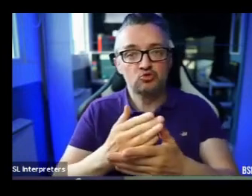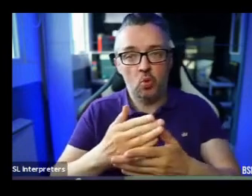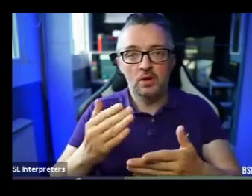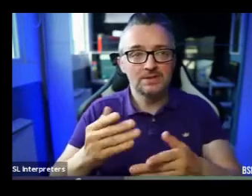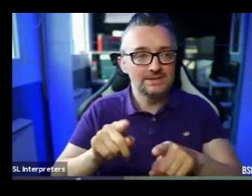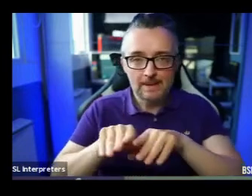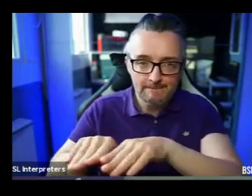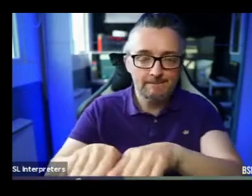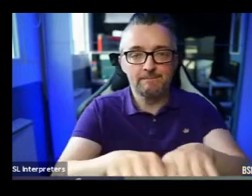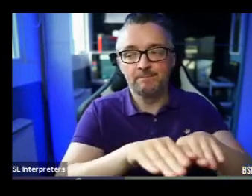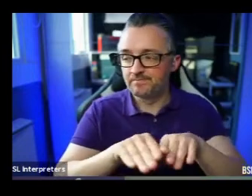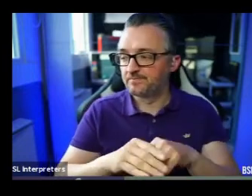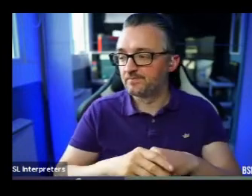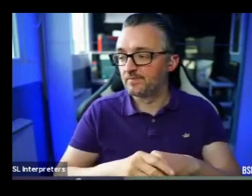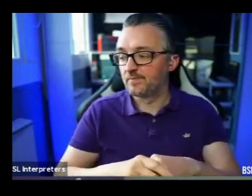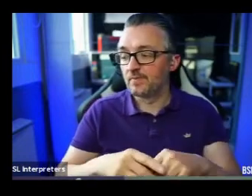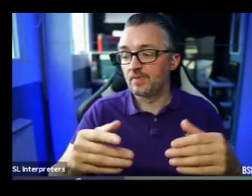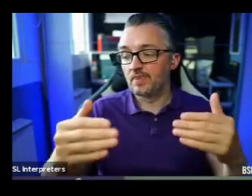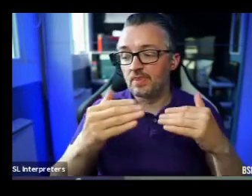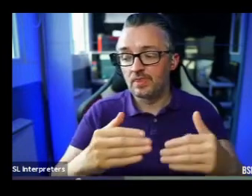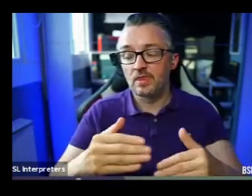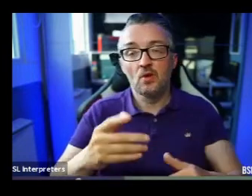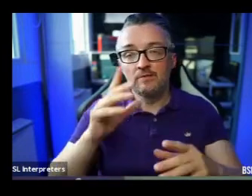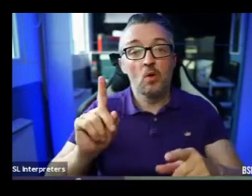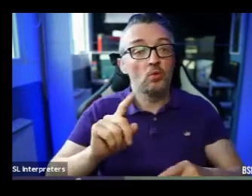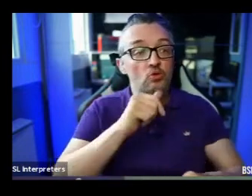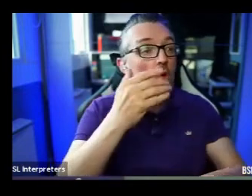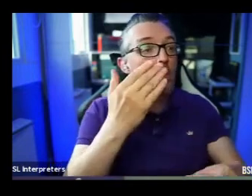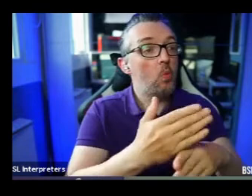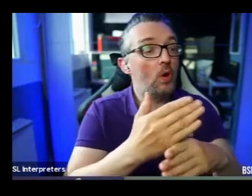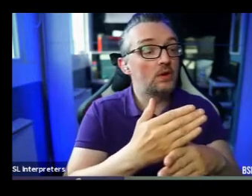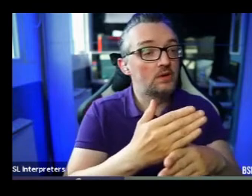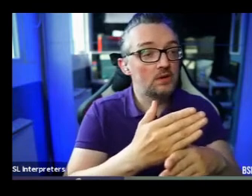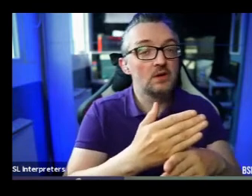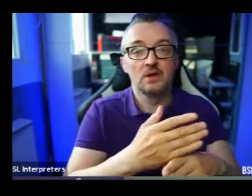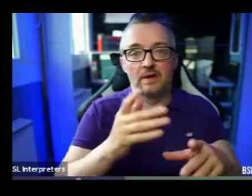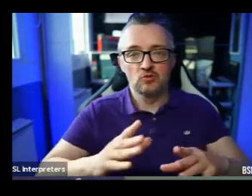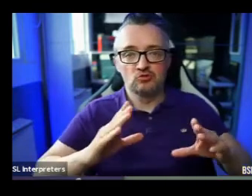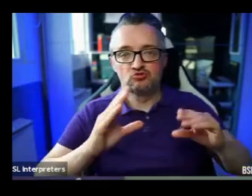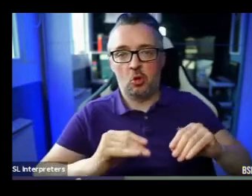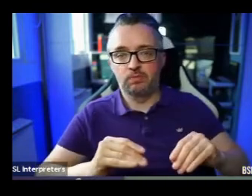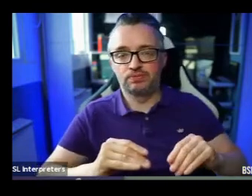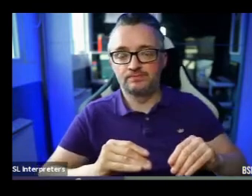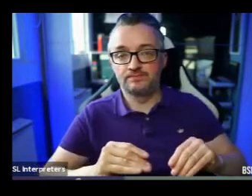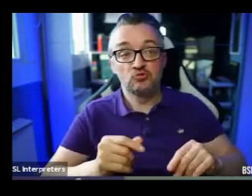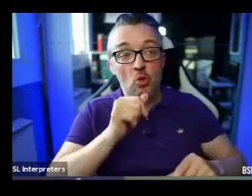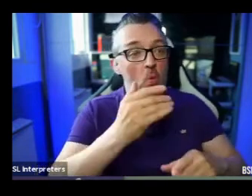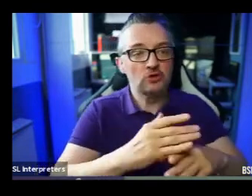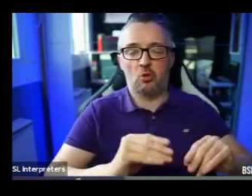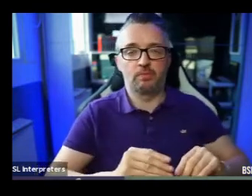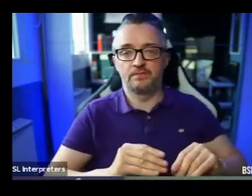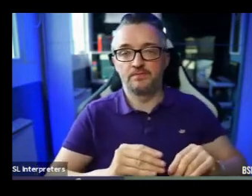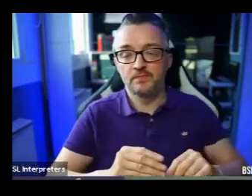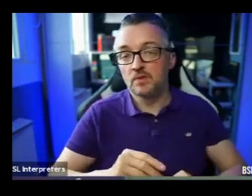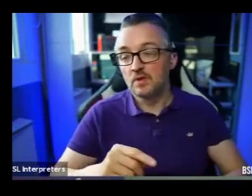assure spread. And then we need to stop what doesn't work anymore. My husband says I'm terrible at exnovating my closet, but I'm really good